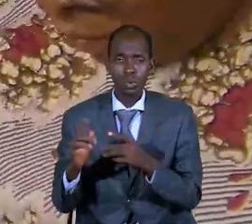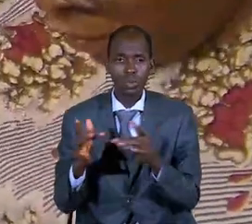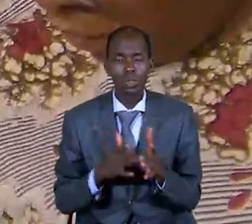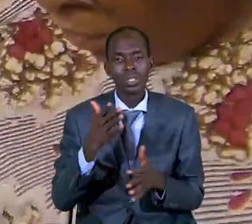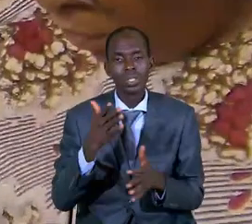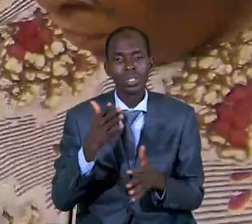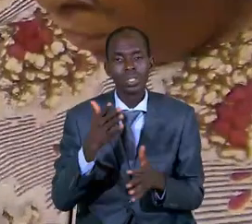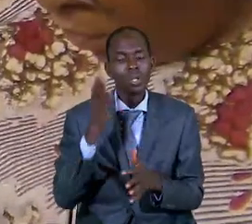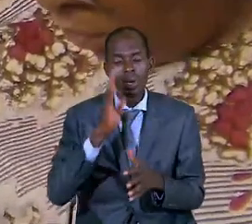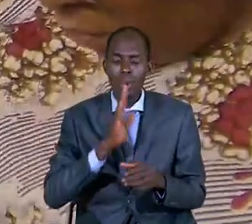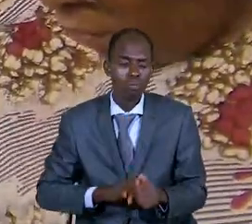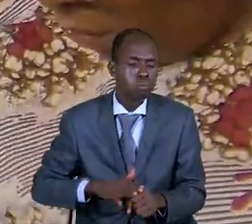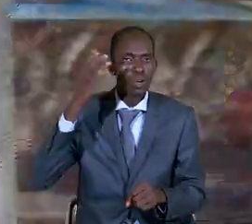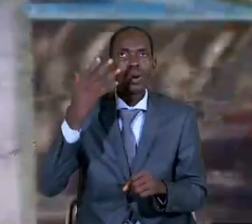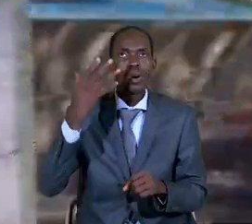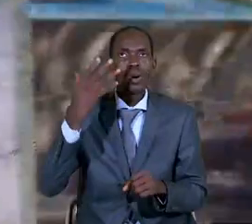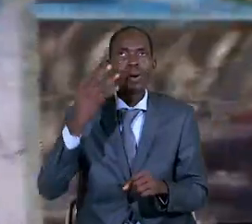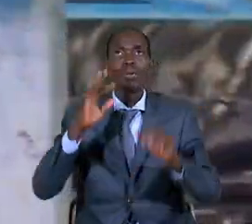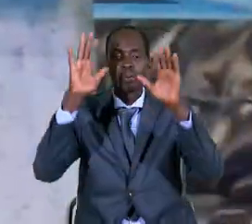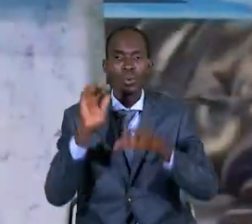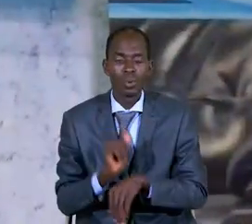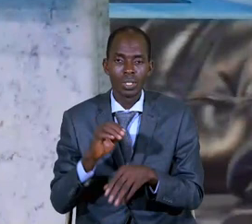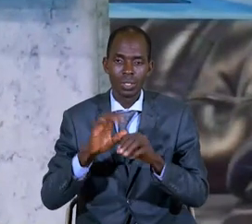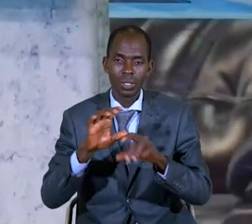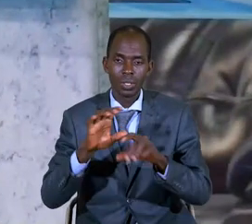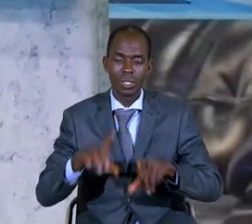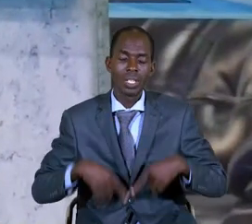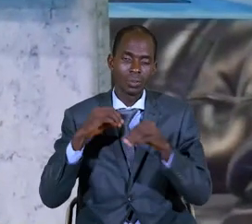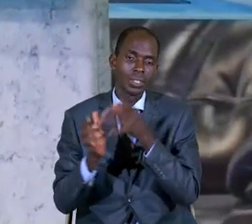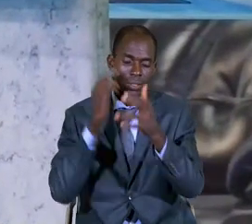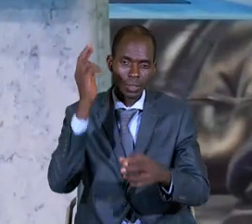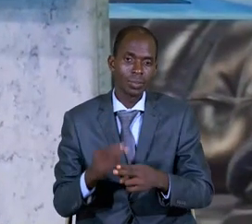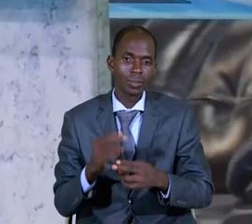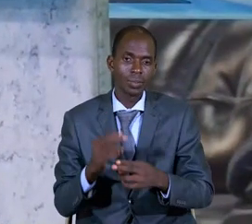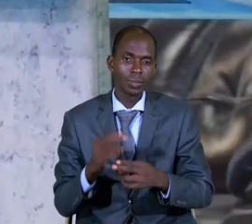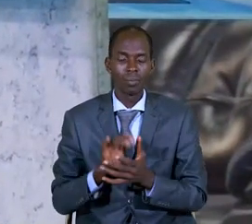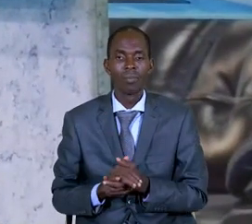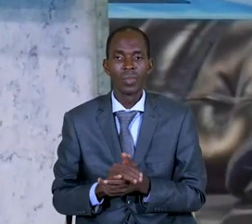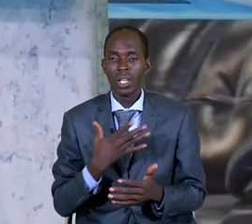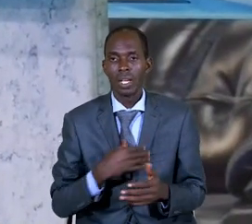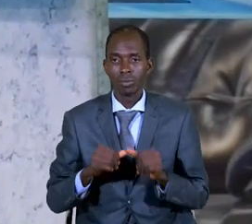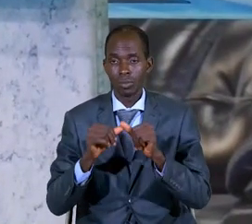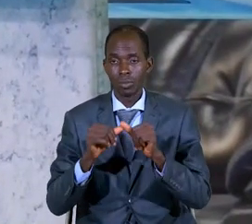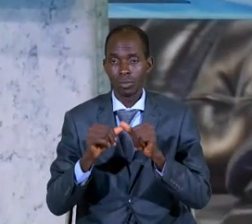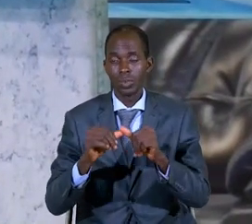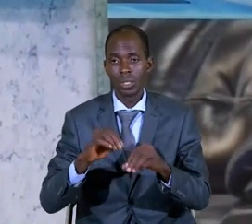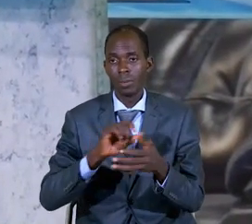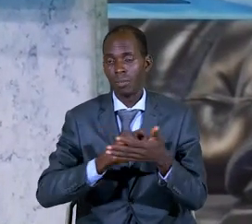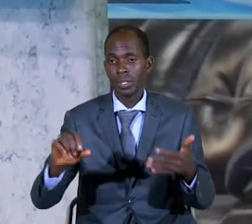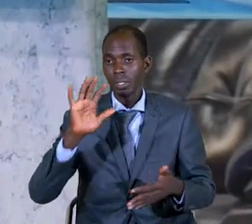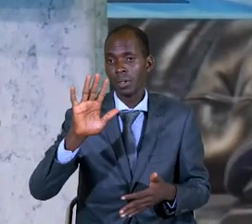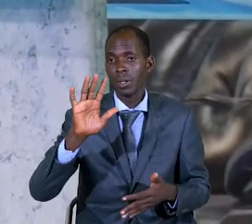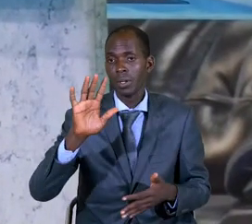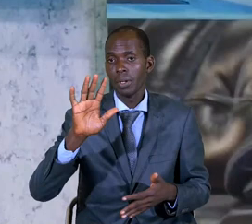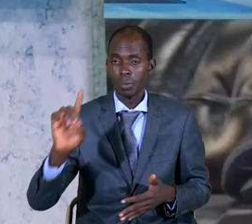explosion of miracle in your life in Jesus' name. And in verse 51, it says, and